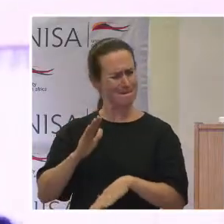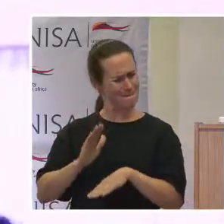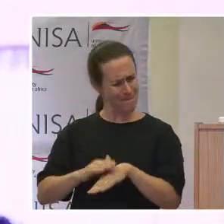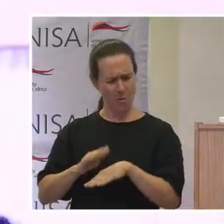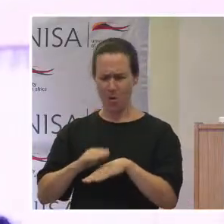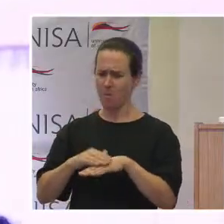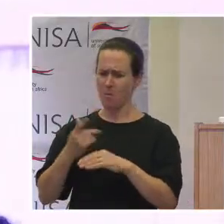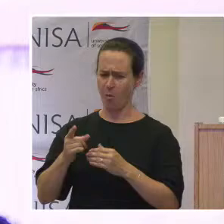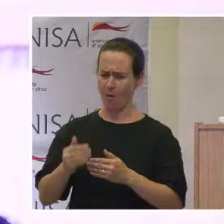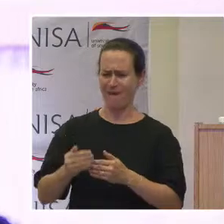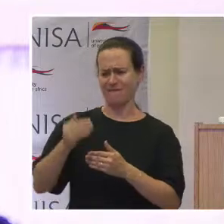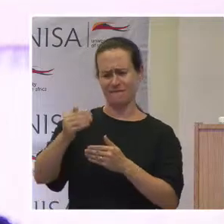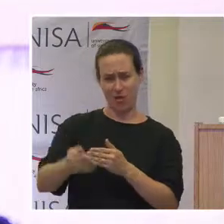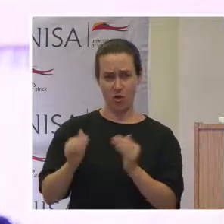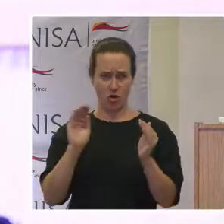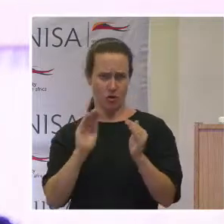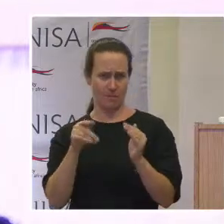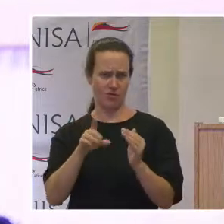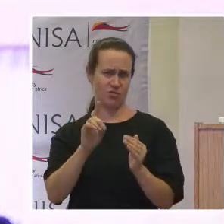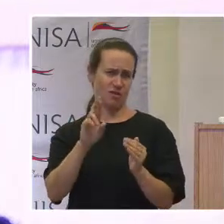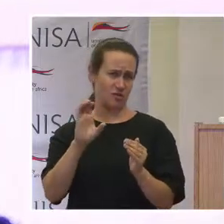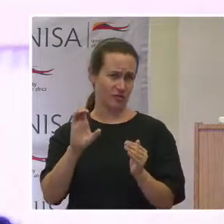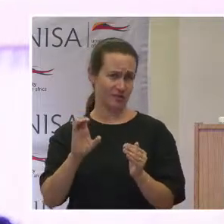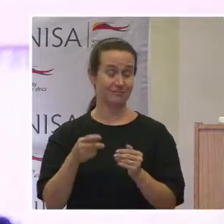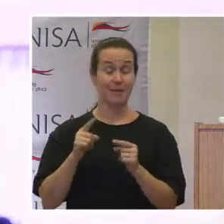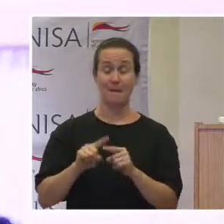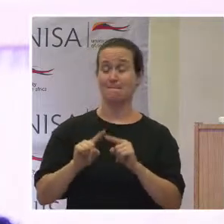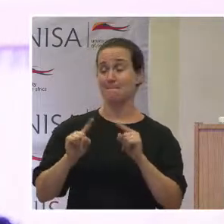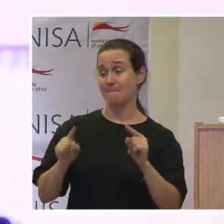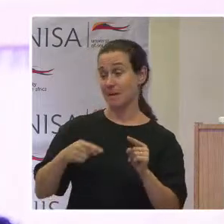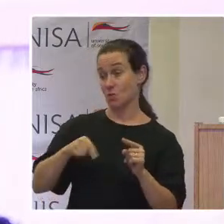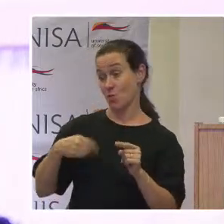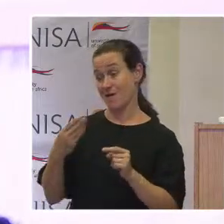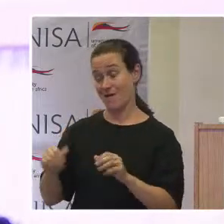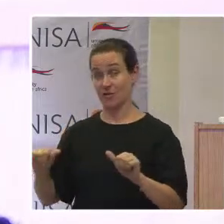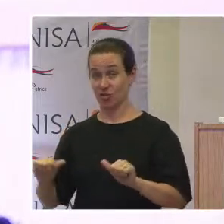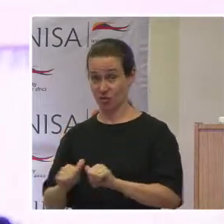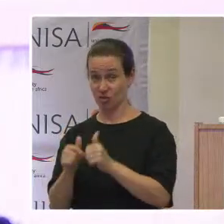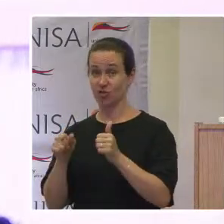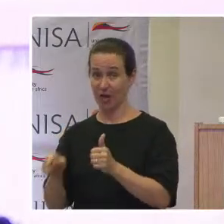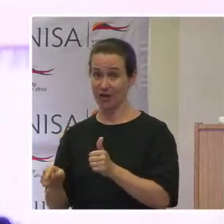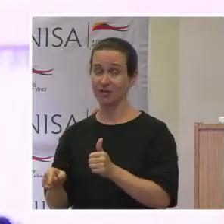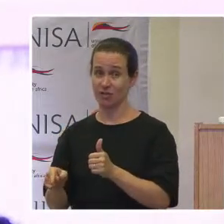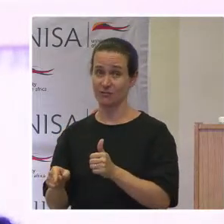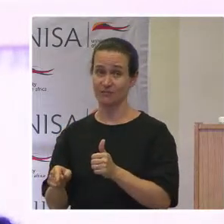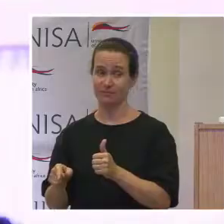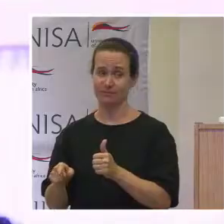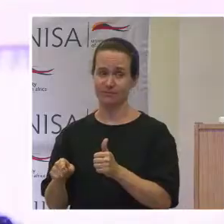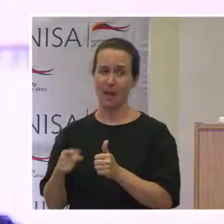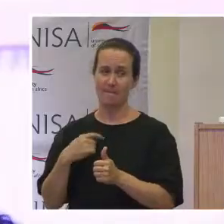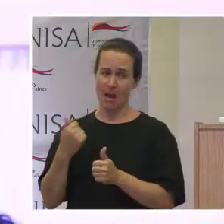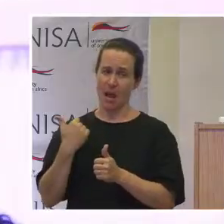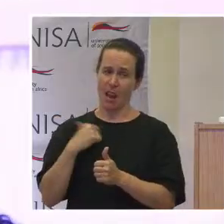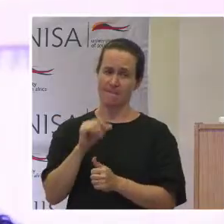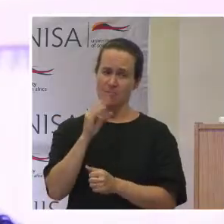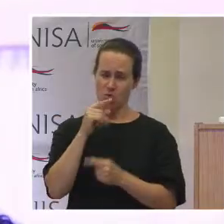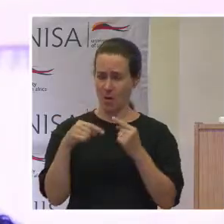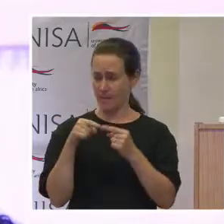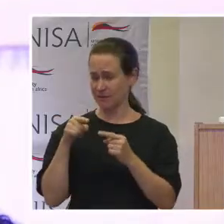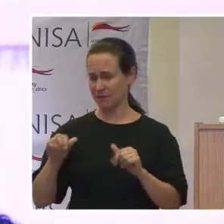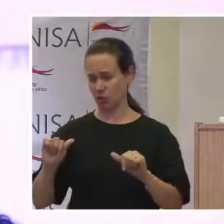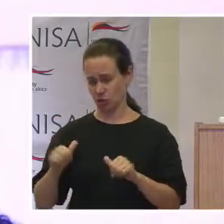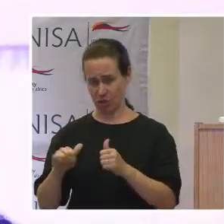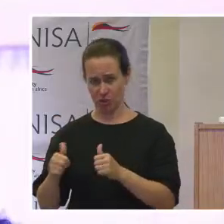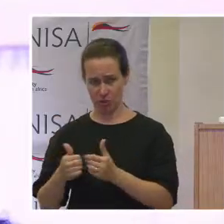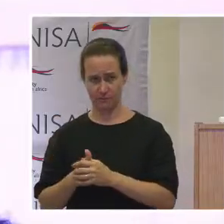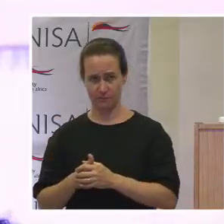DRC. However, there are certain challenges that we are facing that I wish to bring to your attention, and hopefully we will